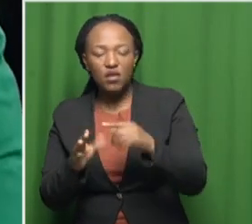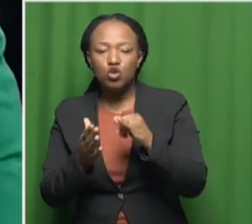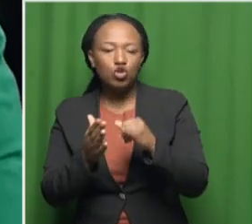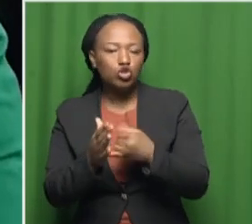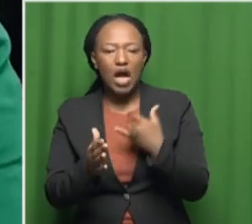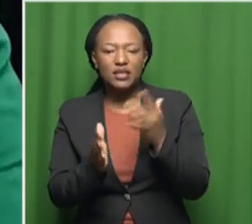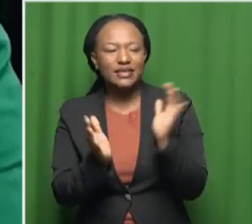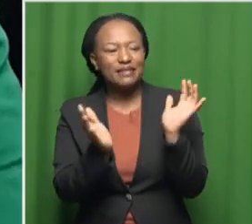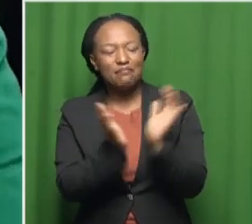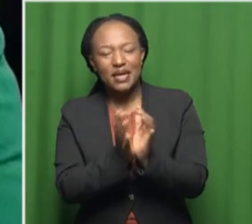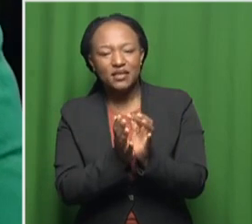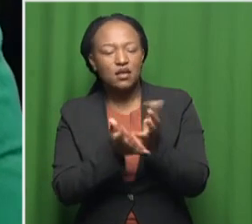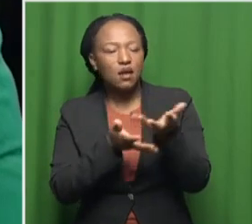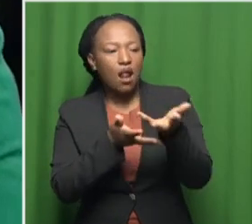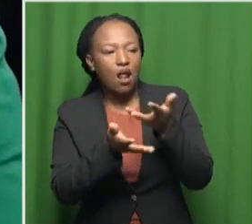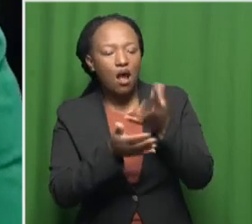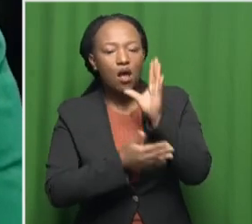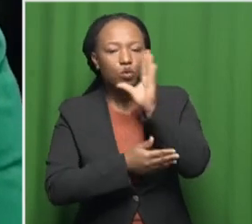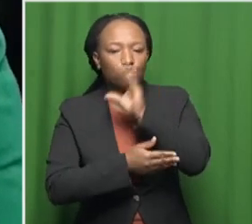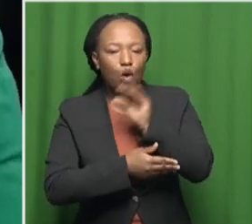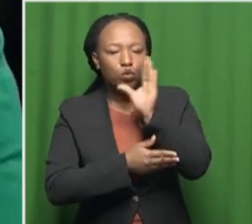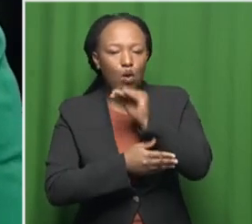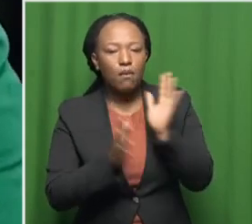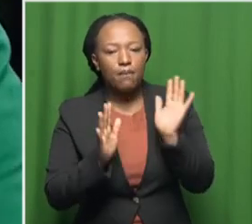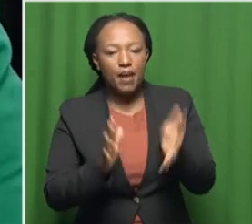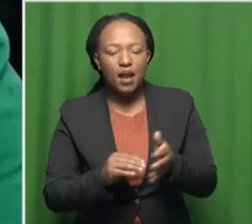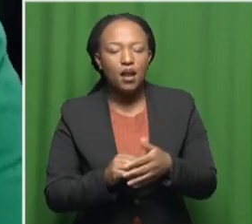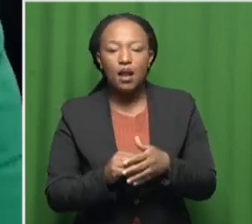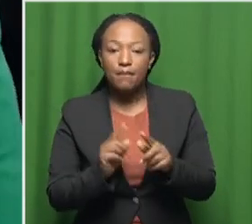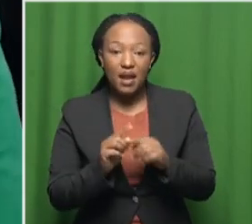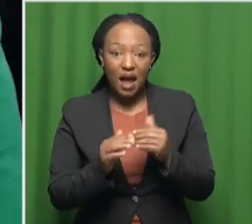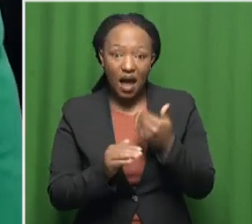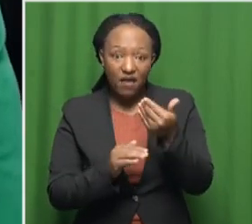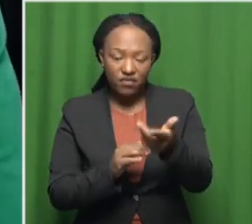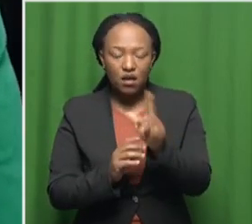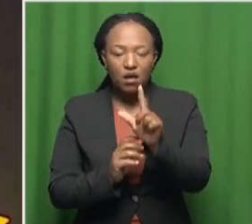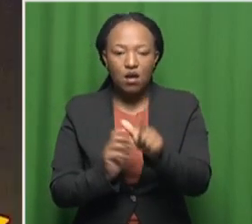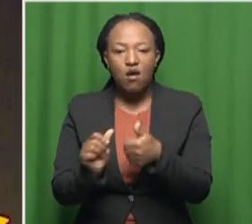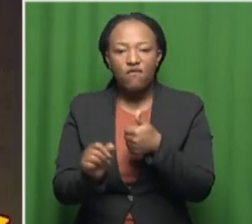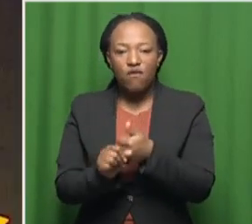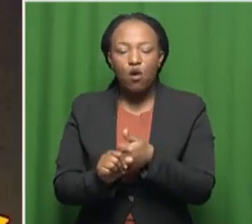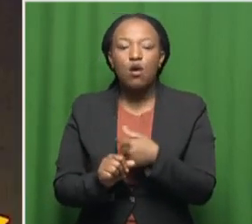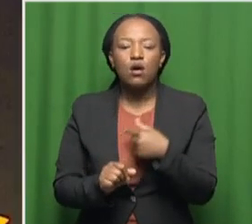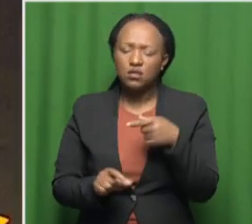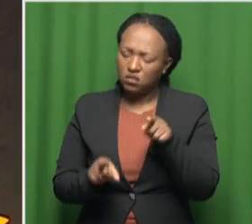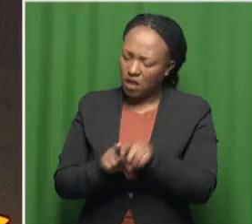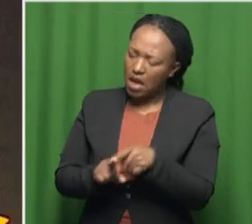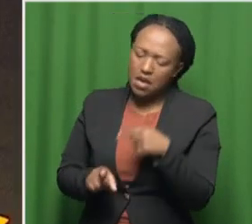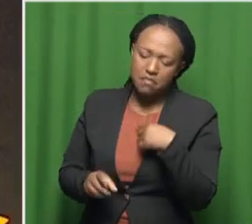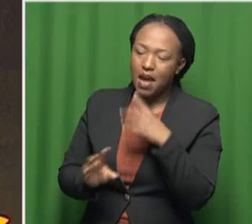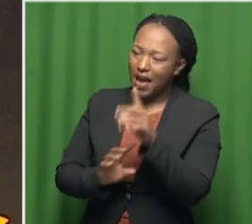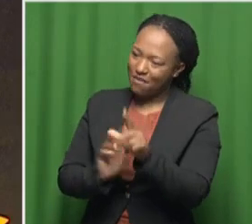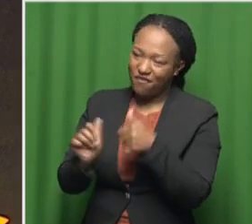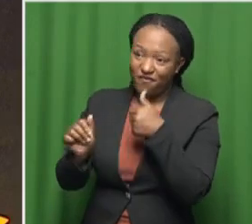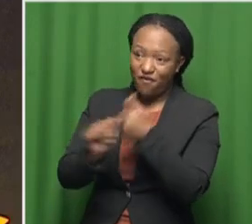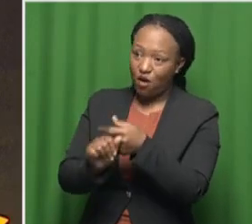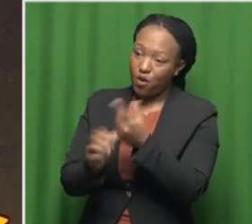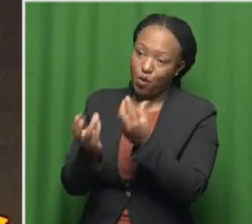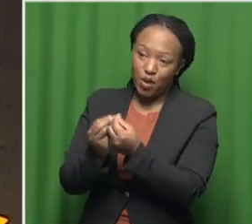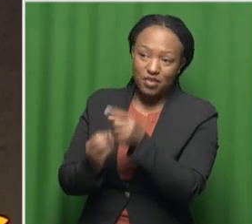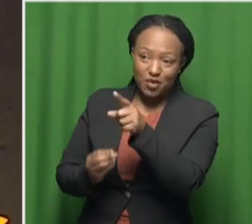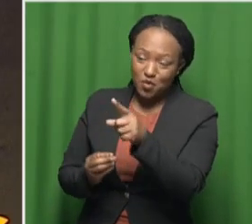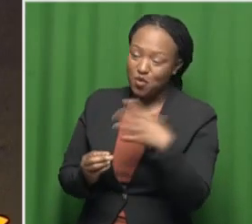trying to put action into it, and we'll be following up after the summit. I'm following with you. We are going on the road with you,